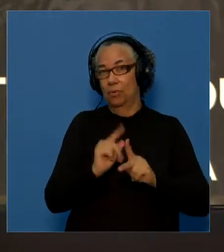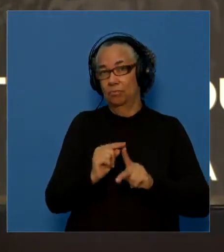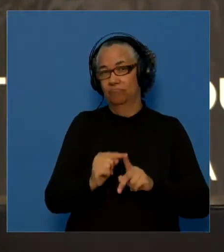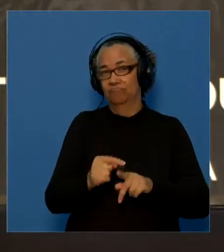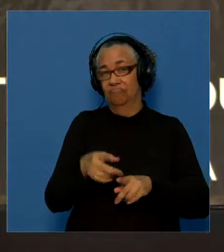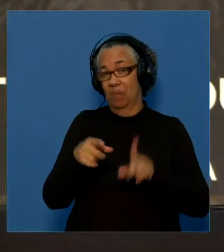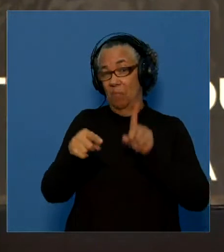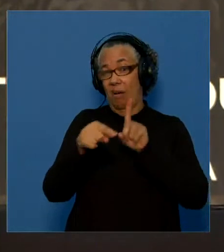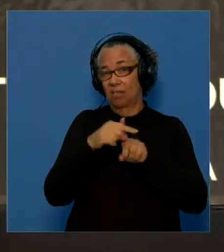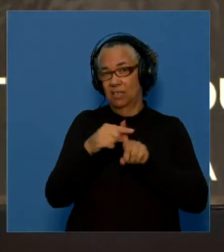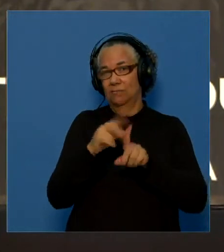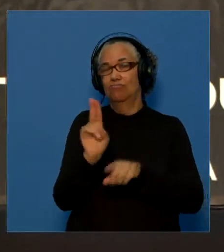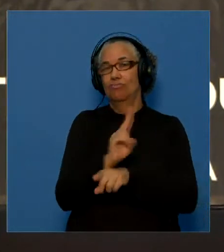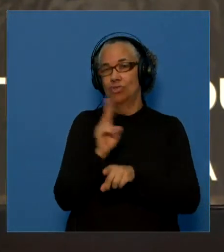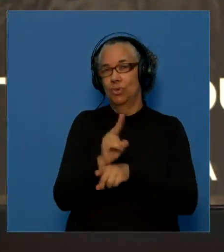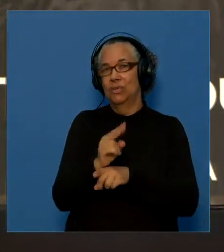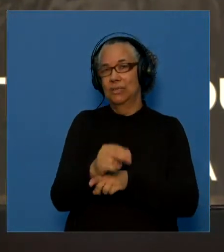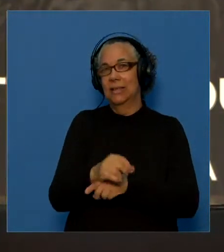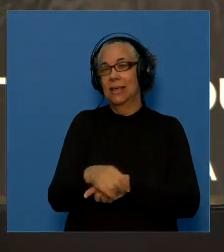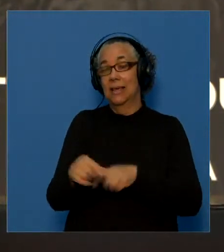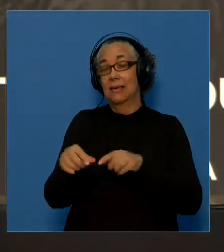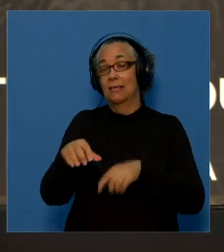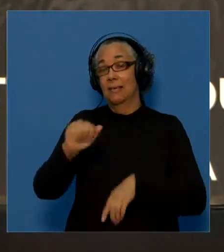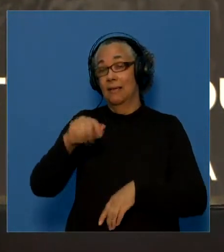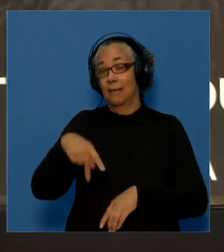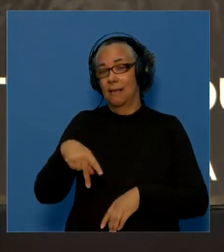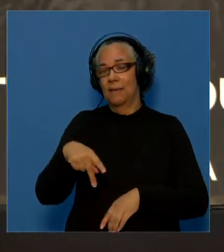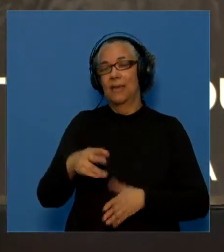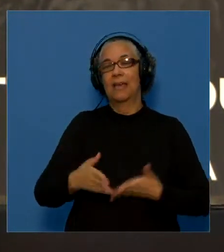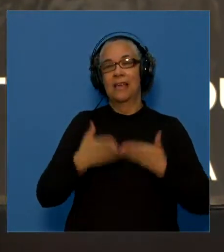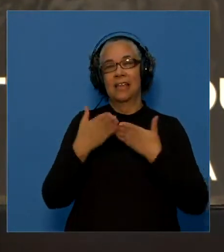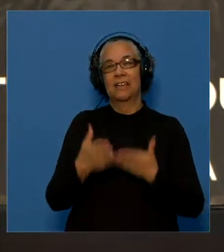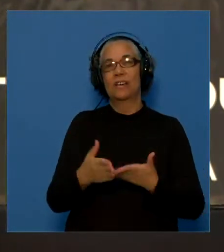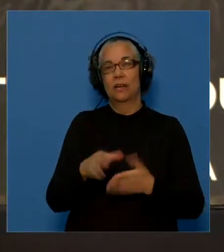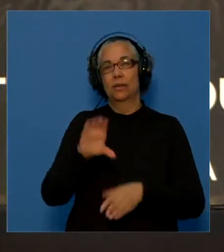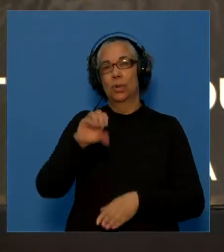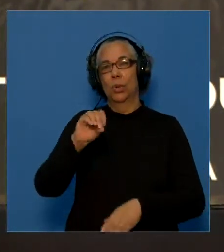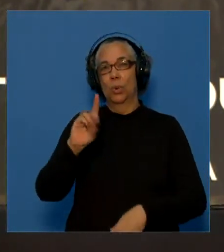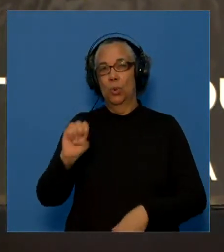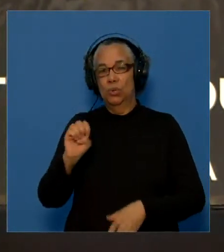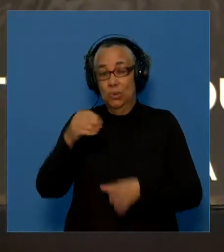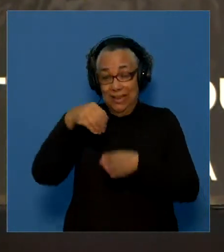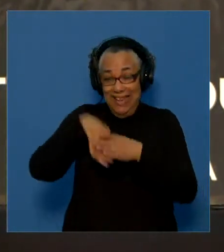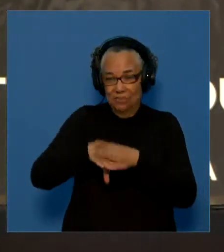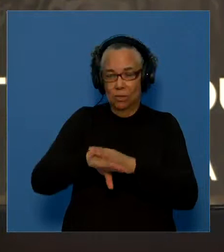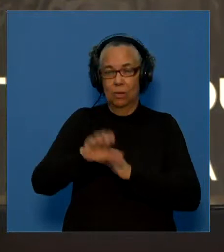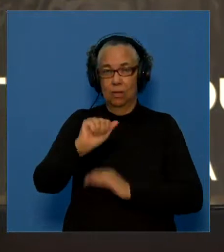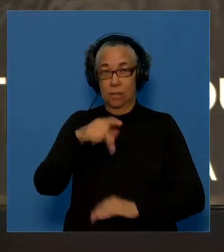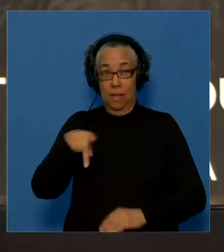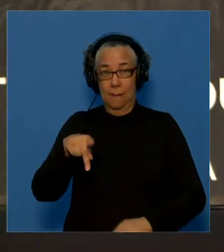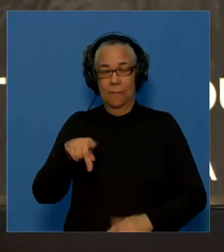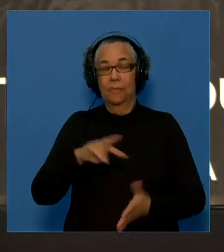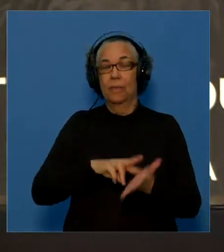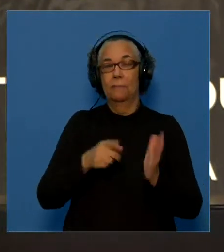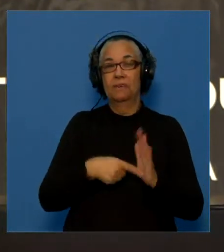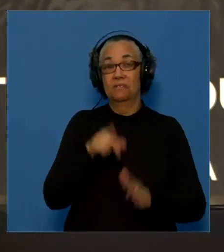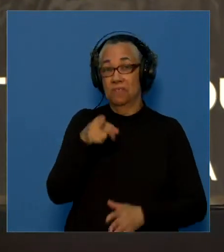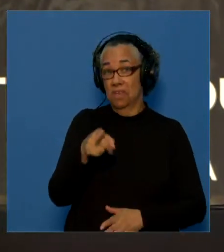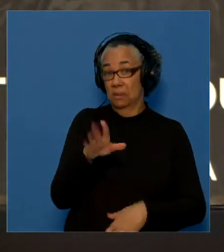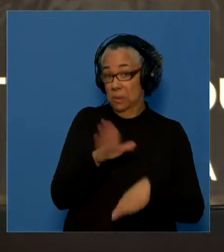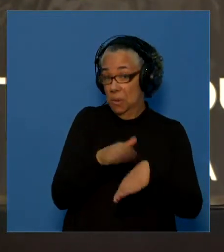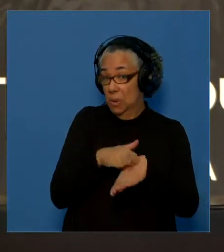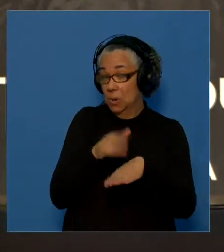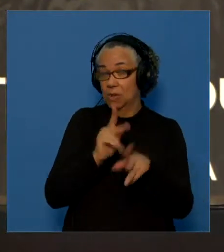positive who have been using the app and have been given a random code to put into the app. This means that they have been able to